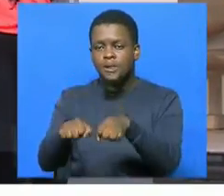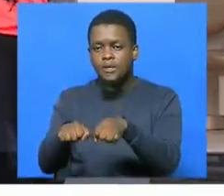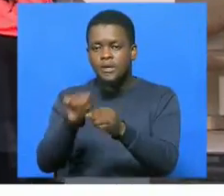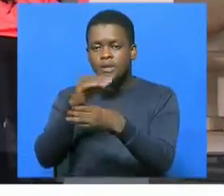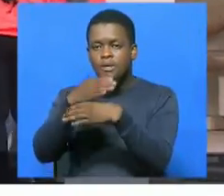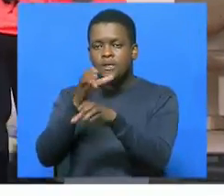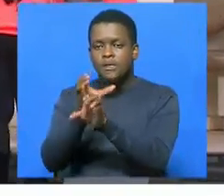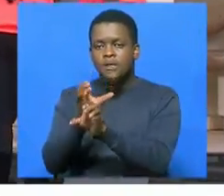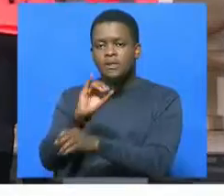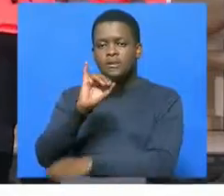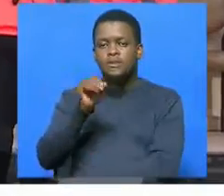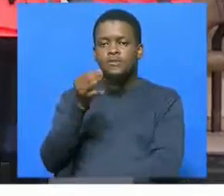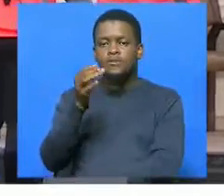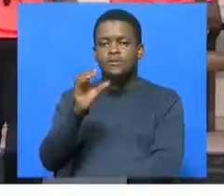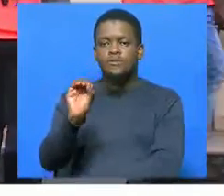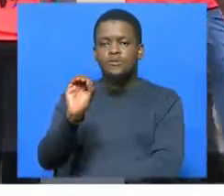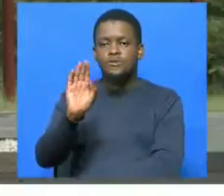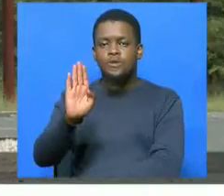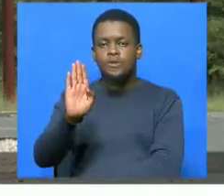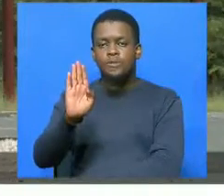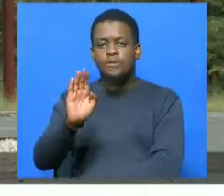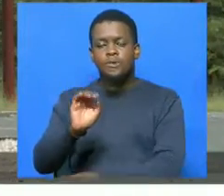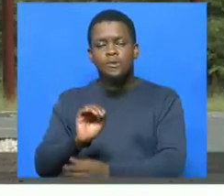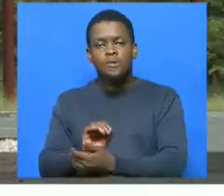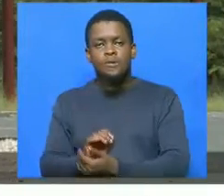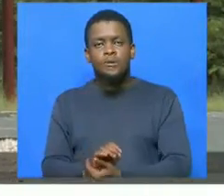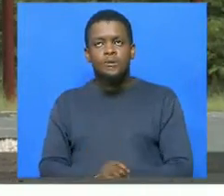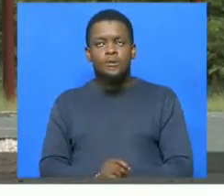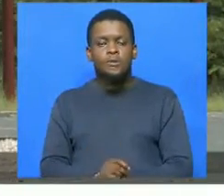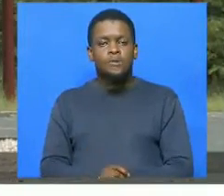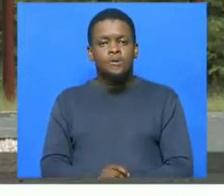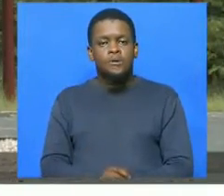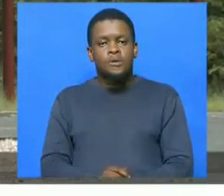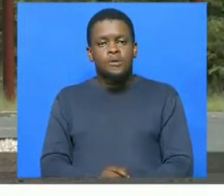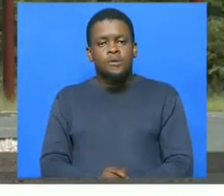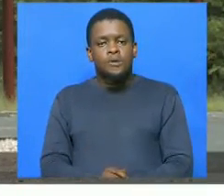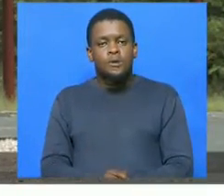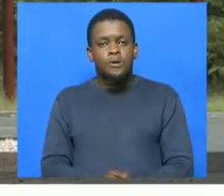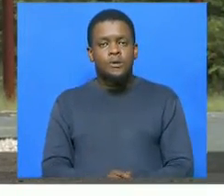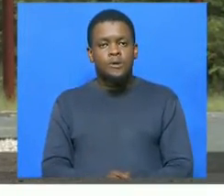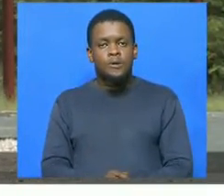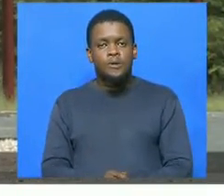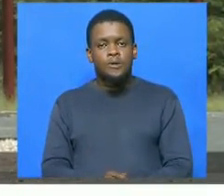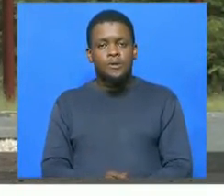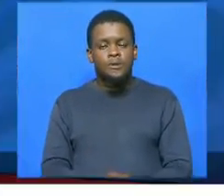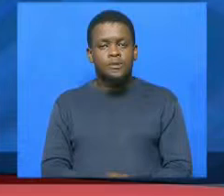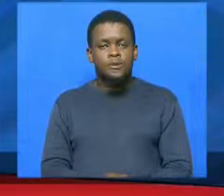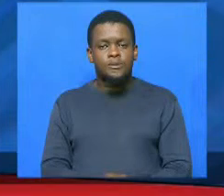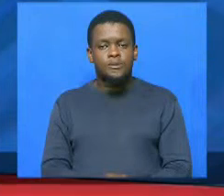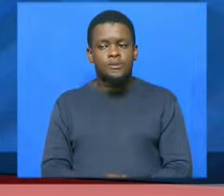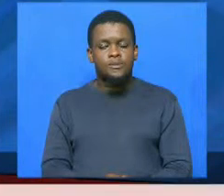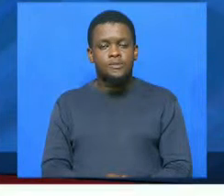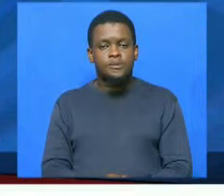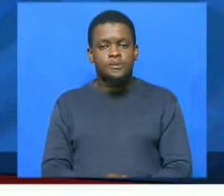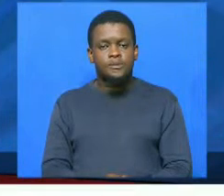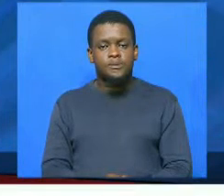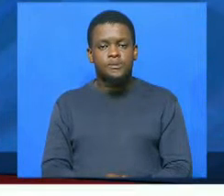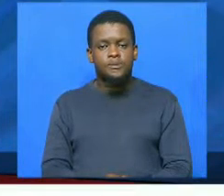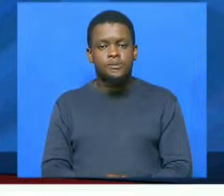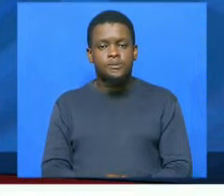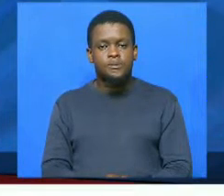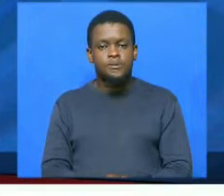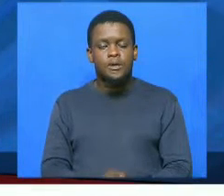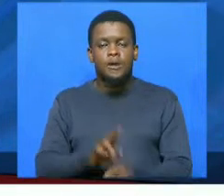jobs. Bethany Manto, BTV News, SOA.